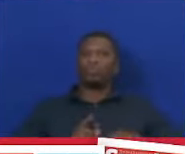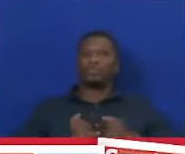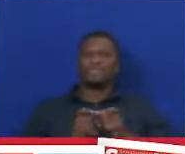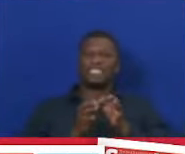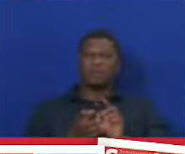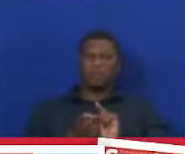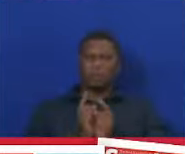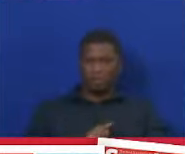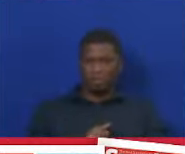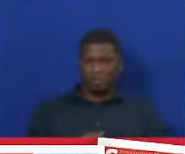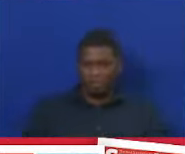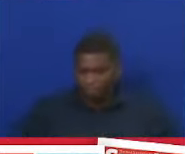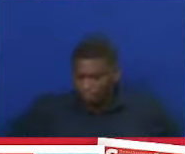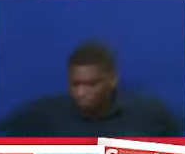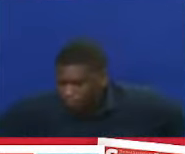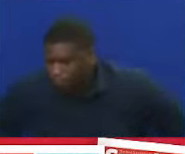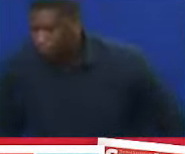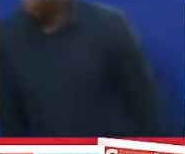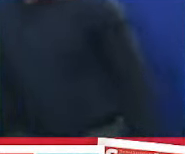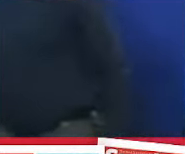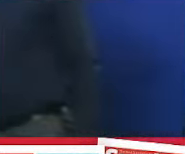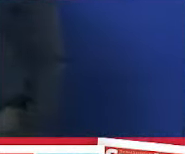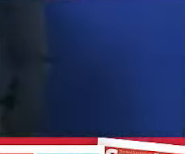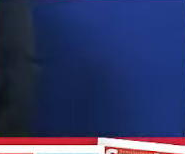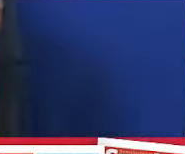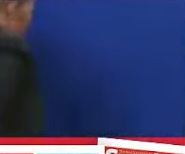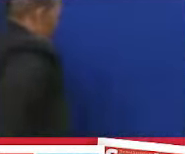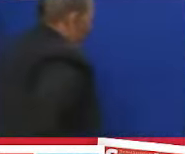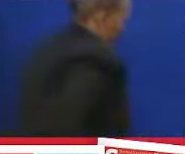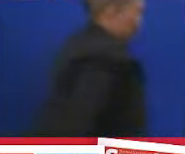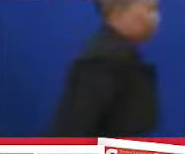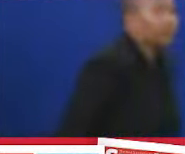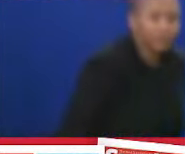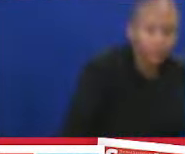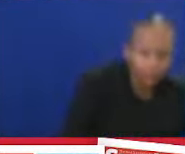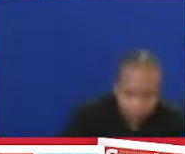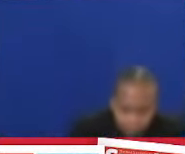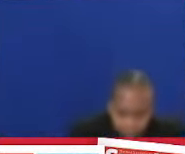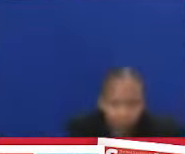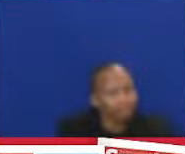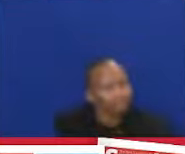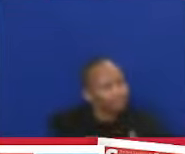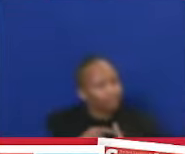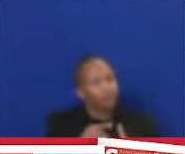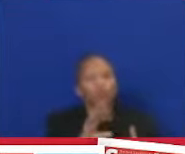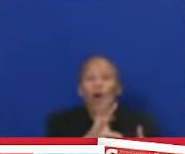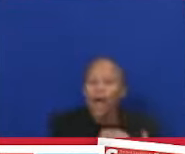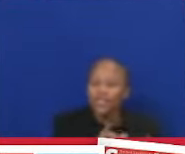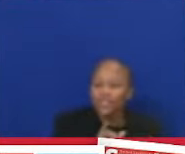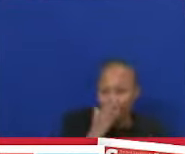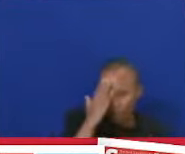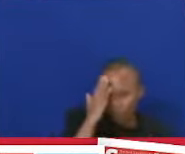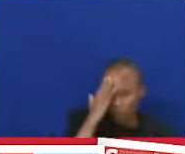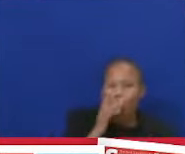We then asked him if he knew Mr. Bushuha, and he told me